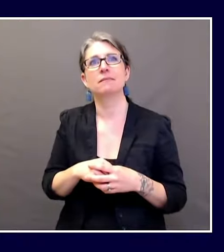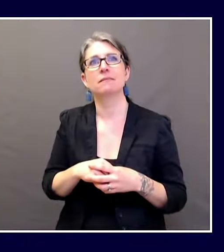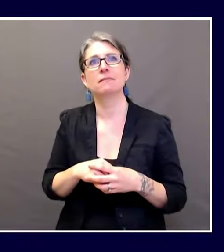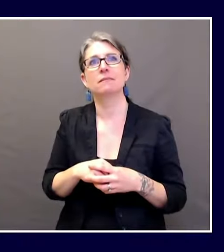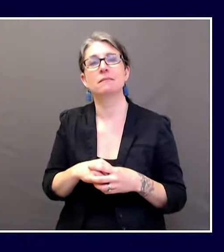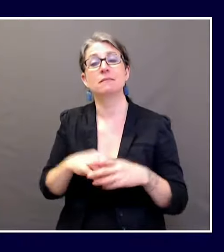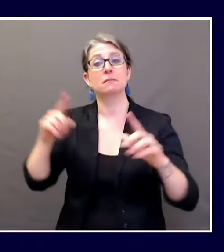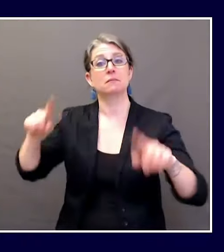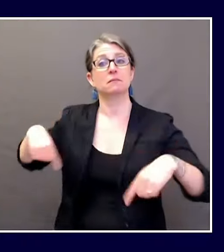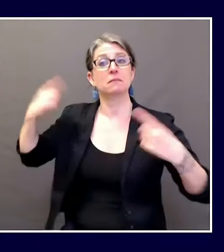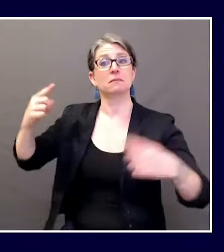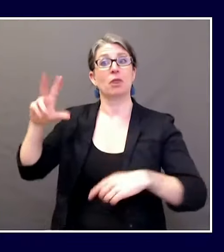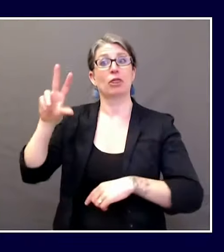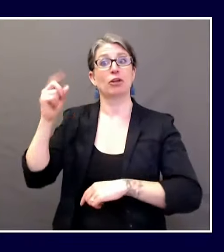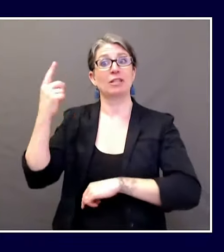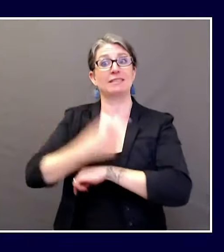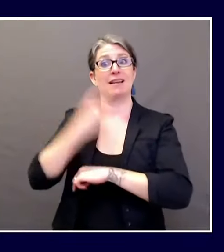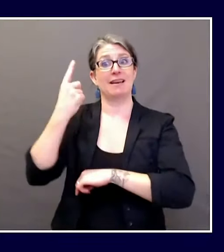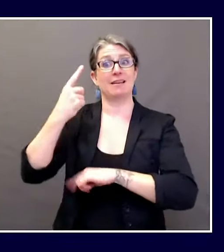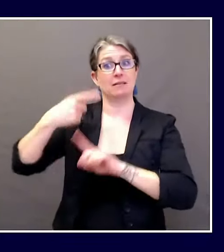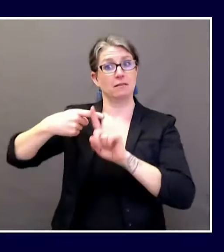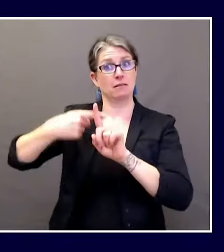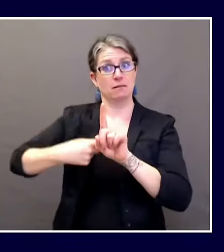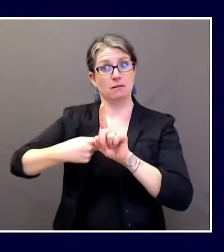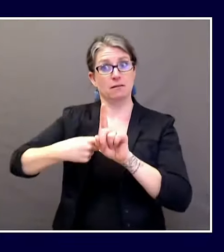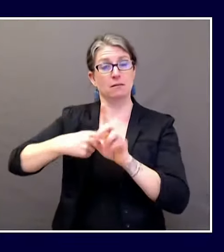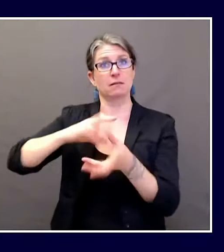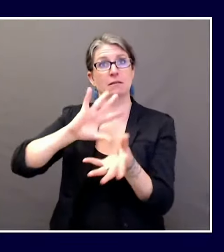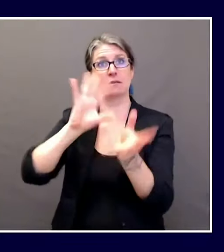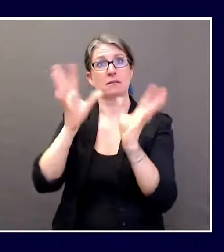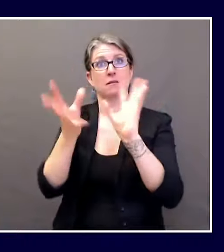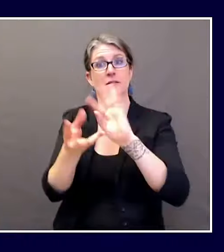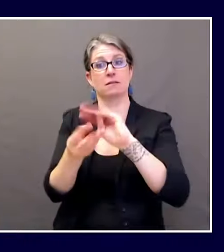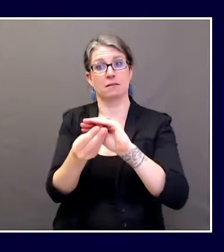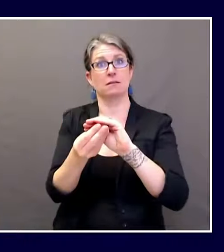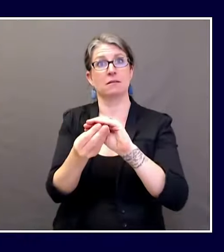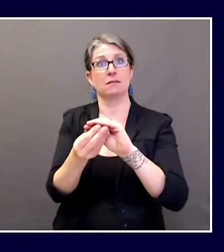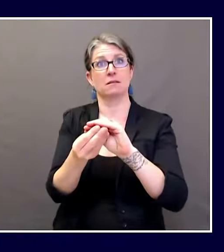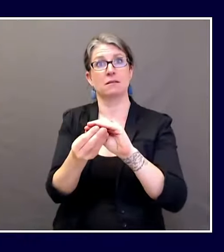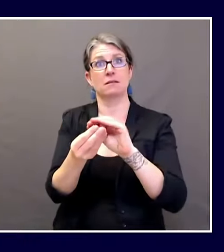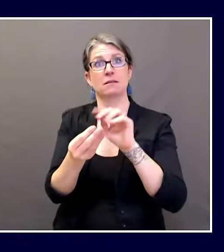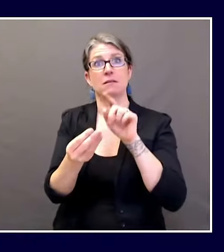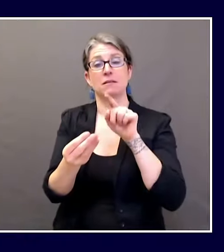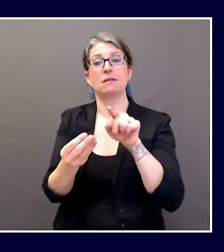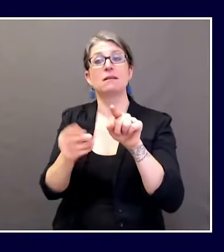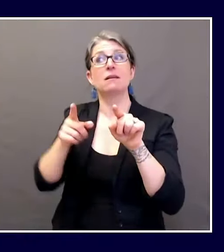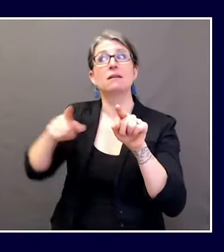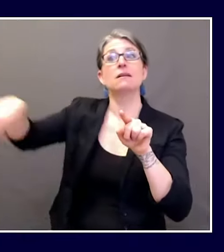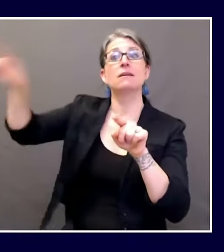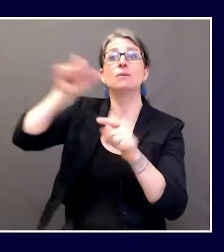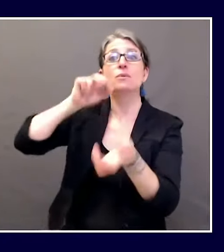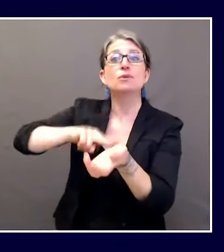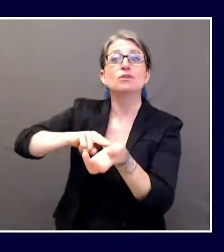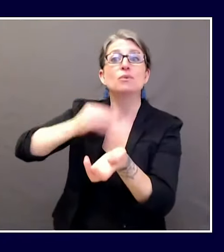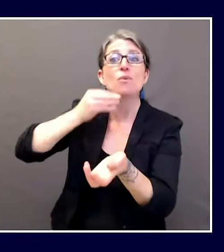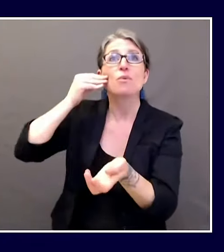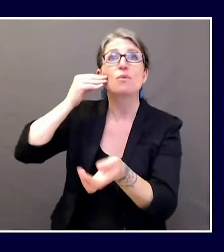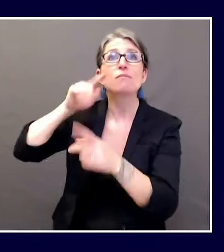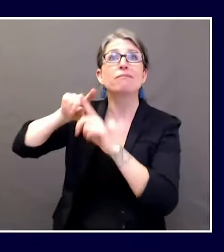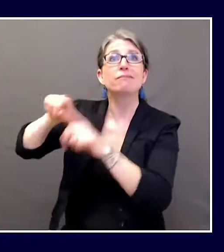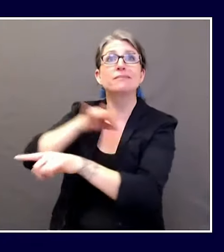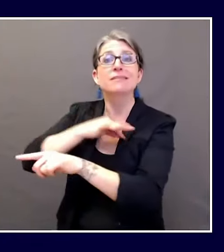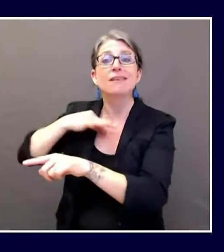of COVID from COVID-19 in a long-term care facility. I want to say that again. It's been more than 30